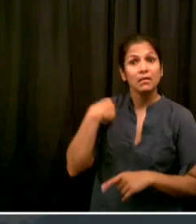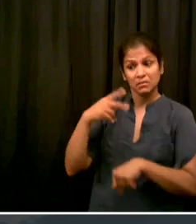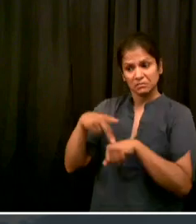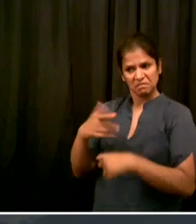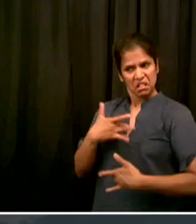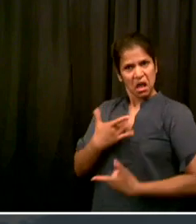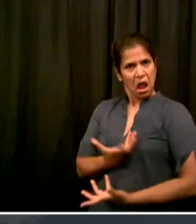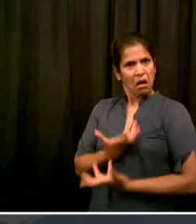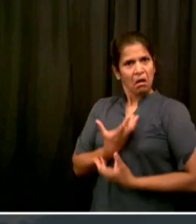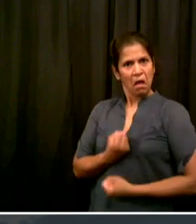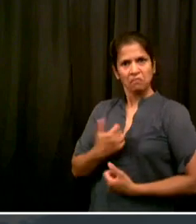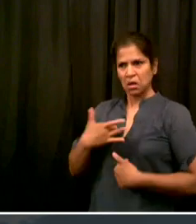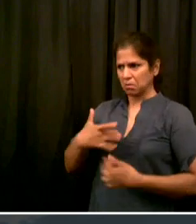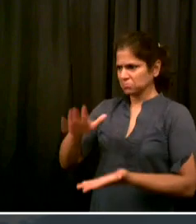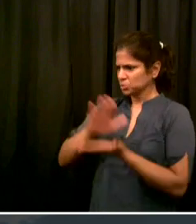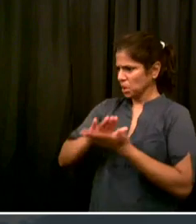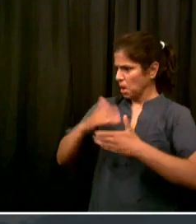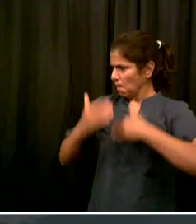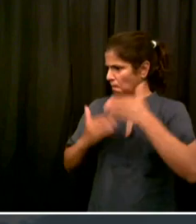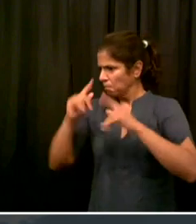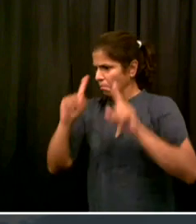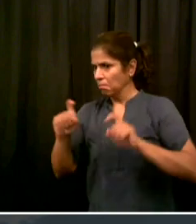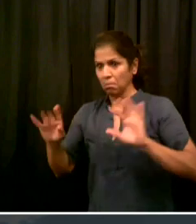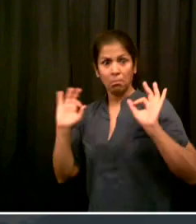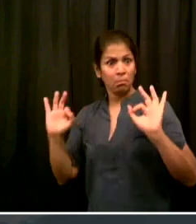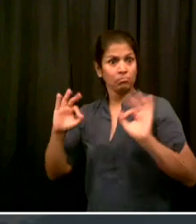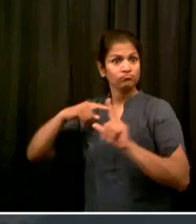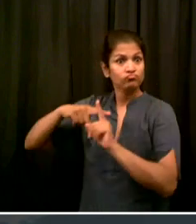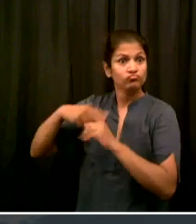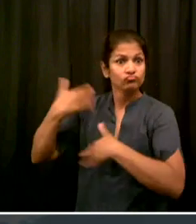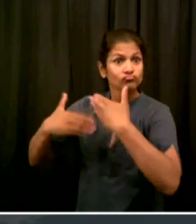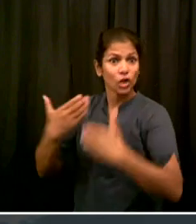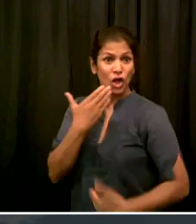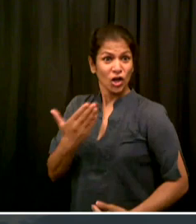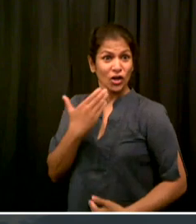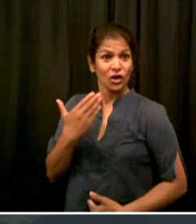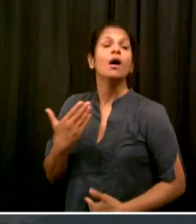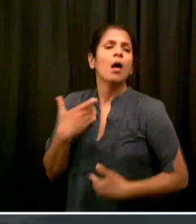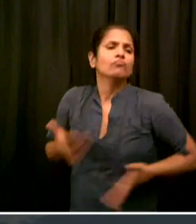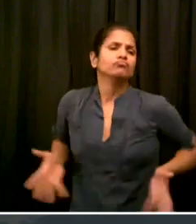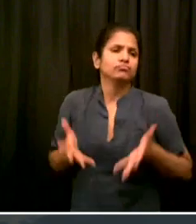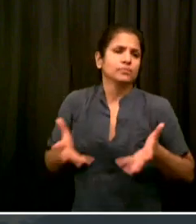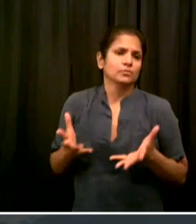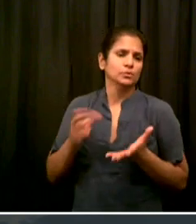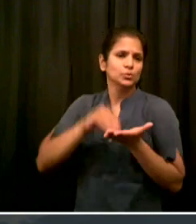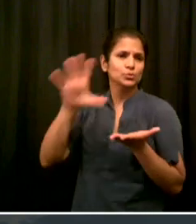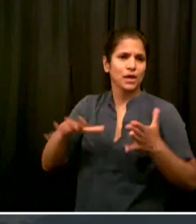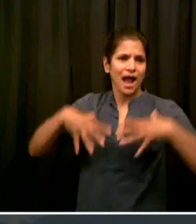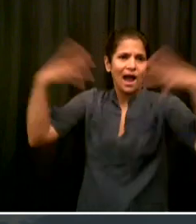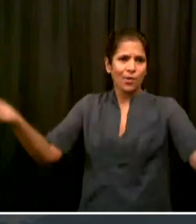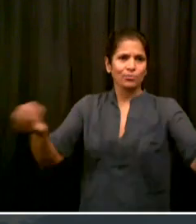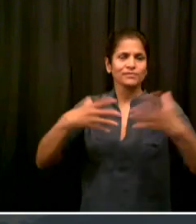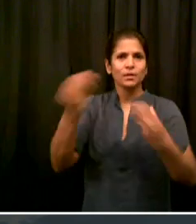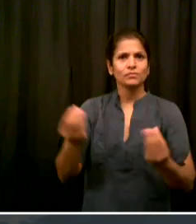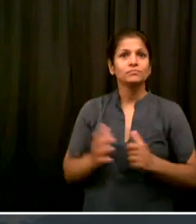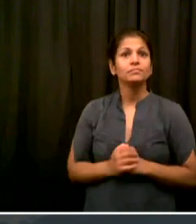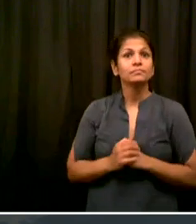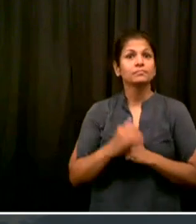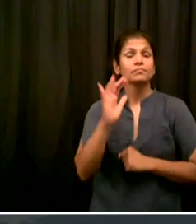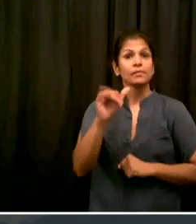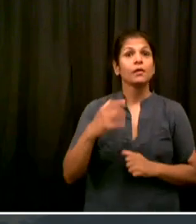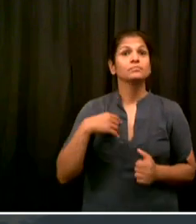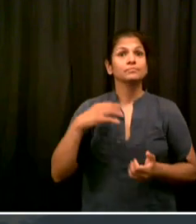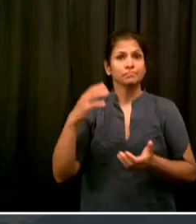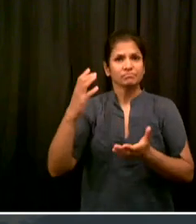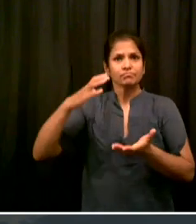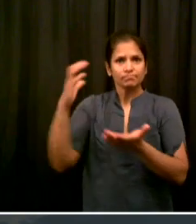time. In certain cases, we can make space available in local parks. It really depends on the circumstance of each school. But one thing we know for sure, we're going to